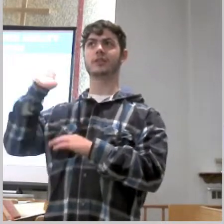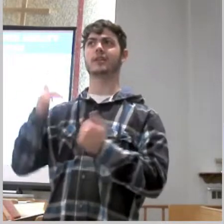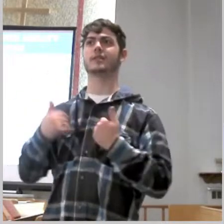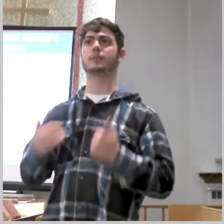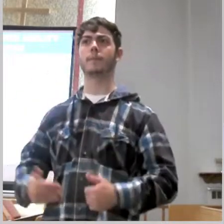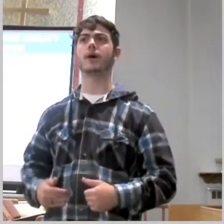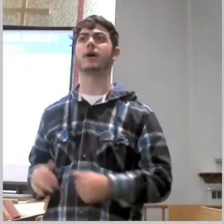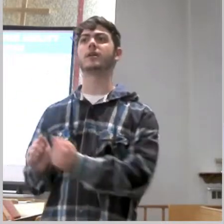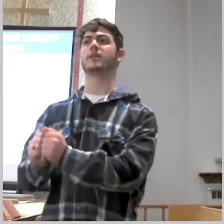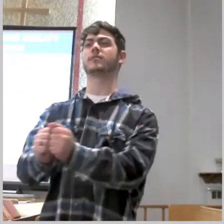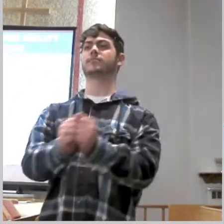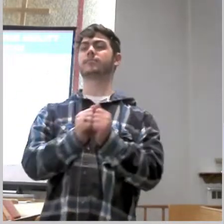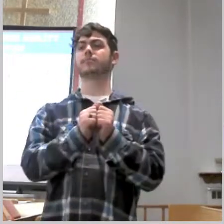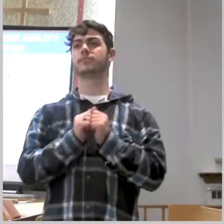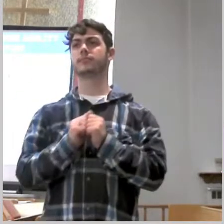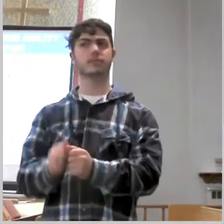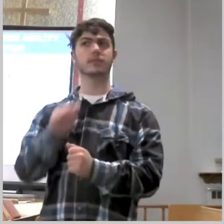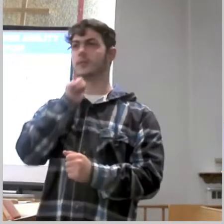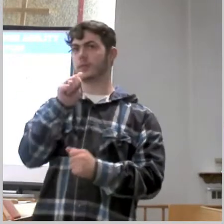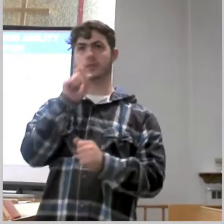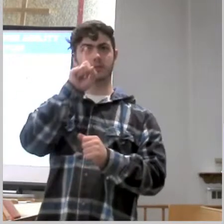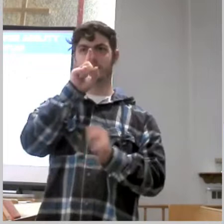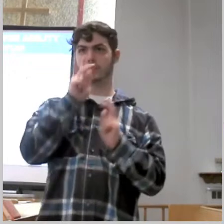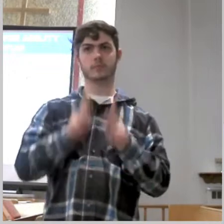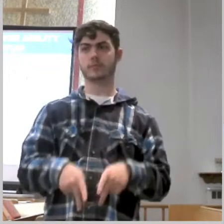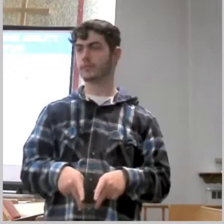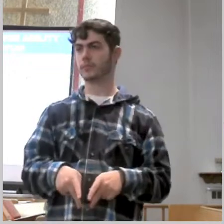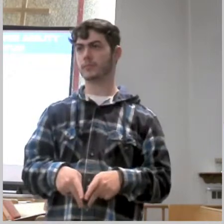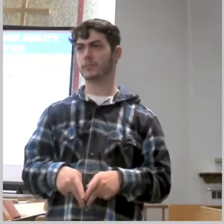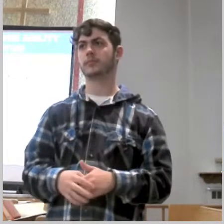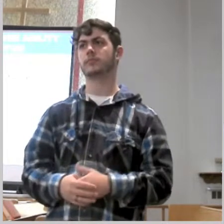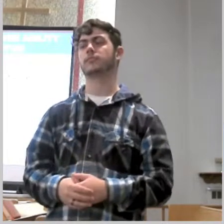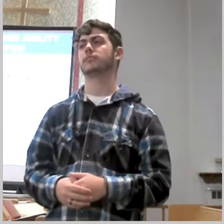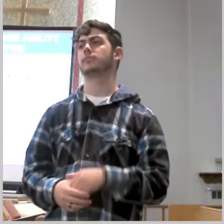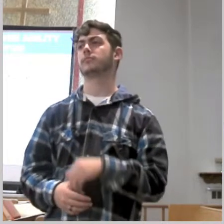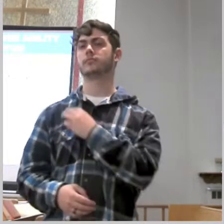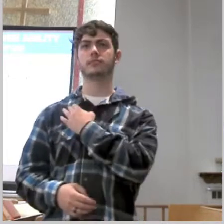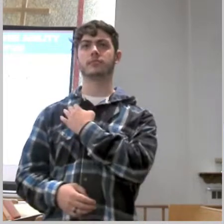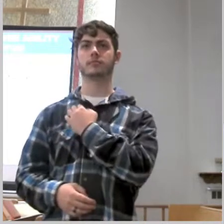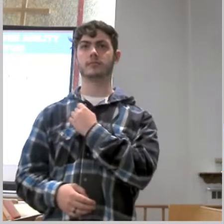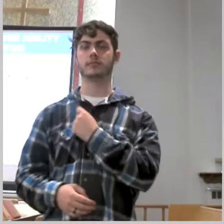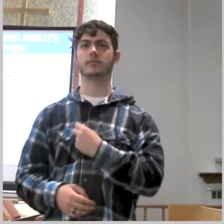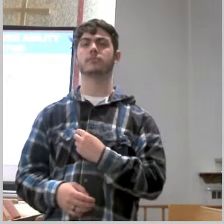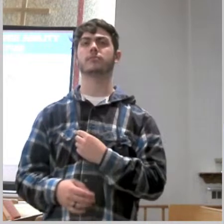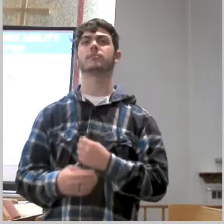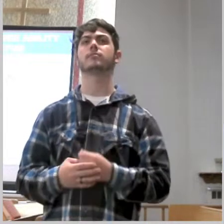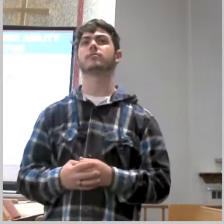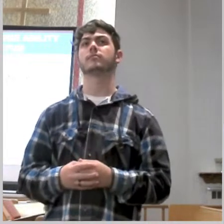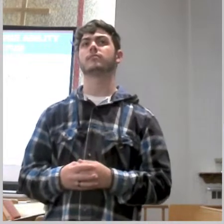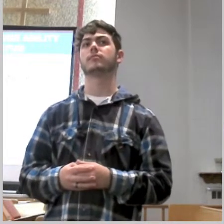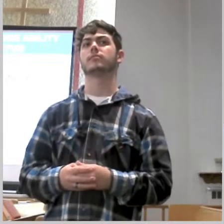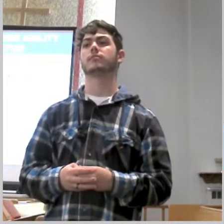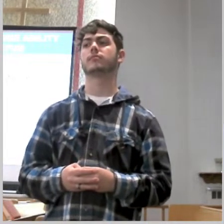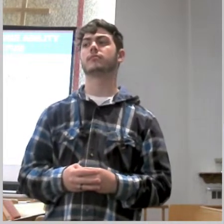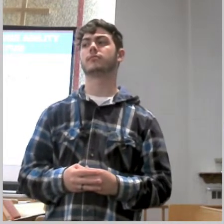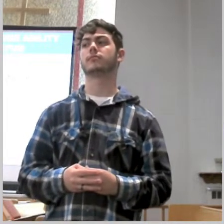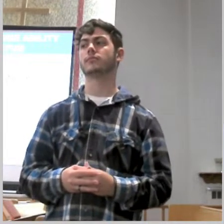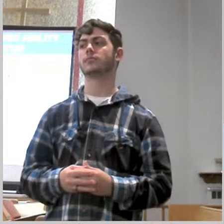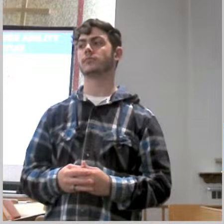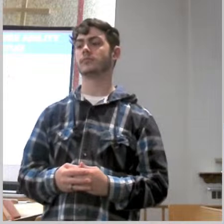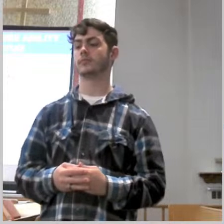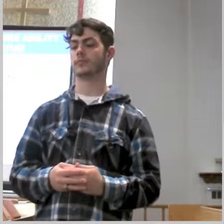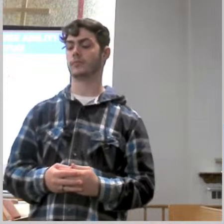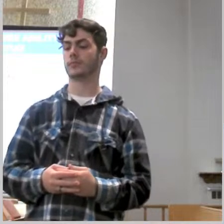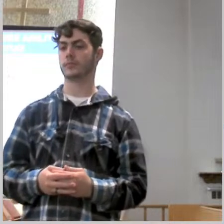in Macedonia had that view, that collectively and together they were able to have a certain